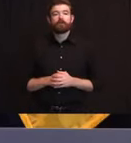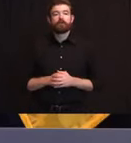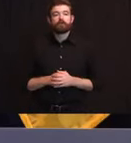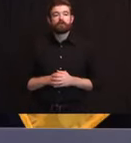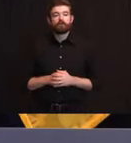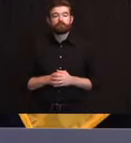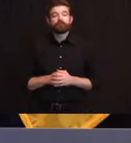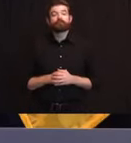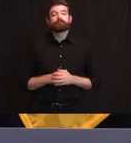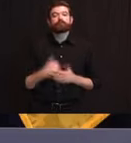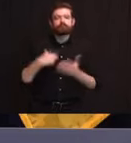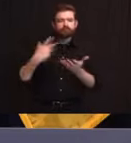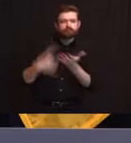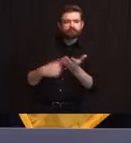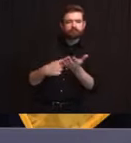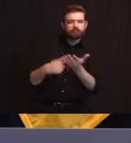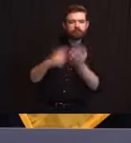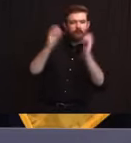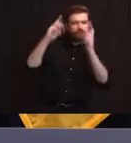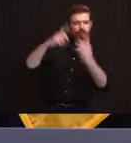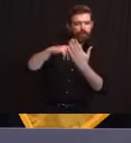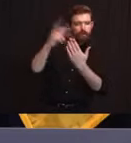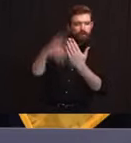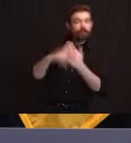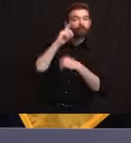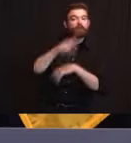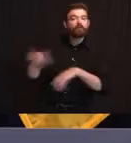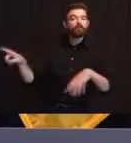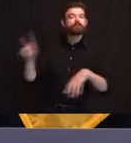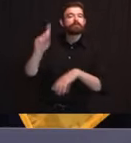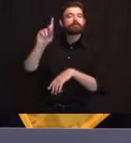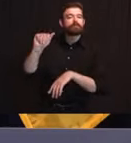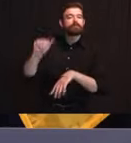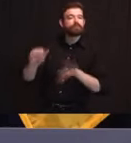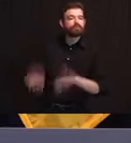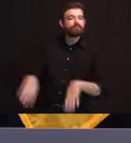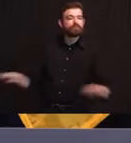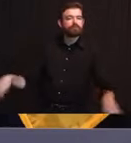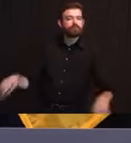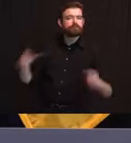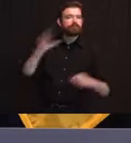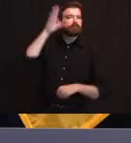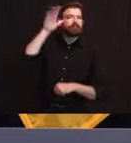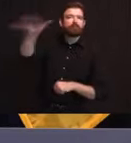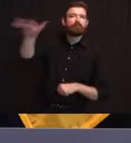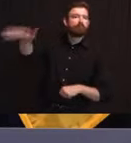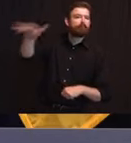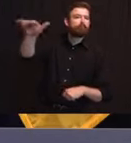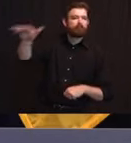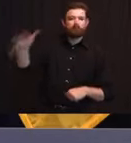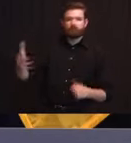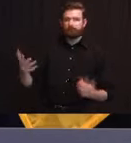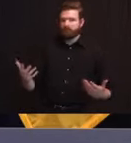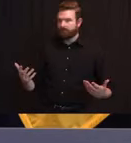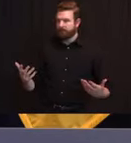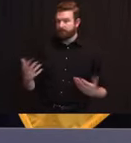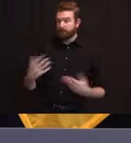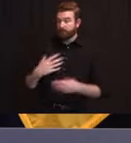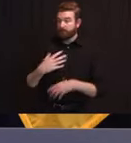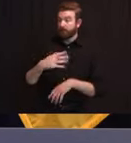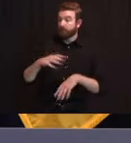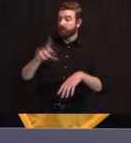for children who have disabilities. We've spoken to a number of parents who feel that the distance learning is not beneficial for their